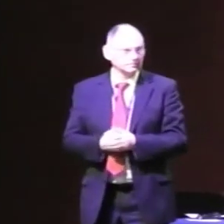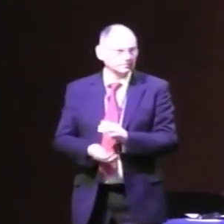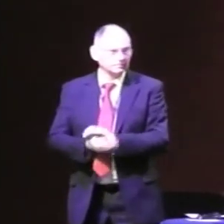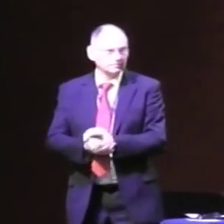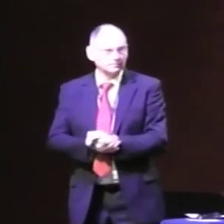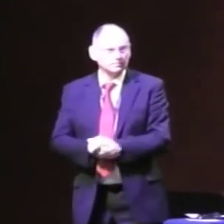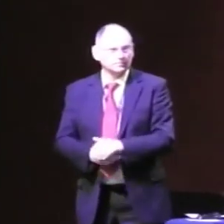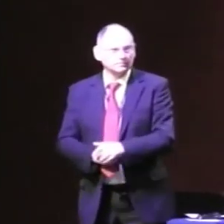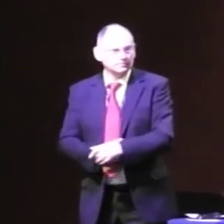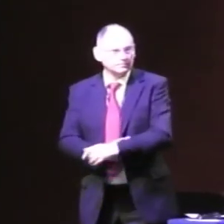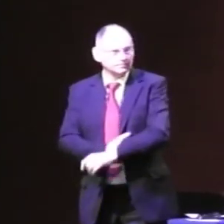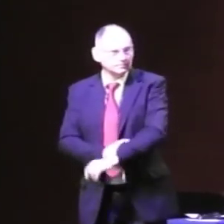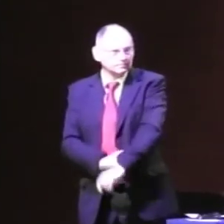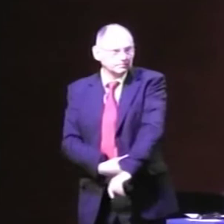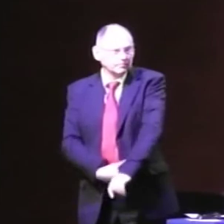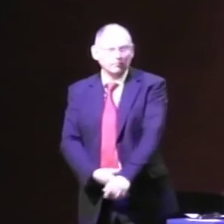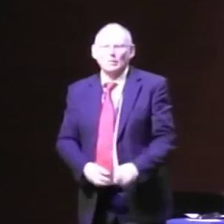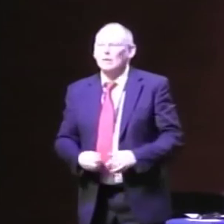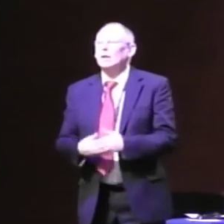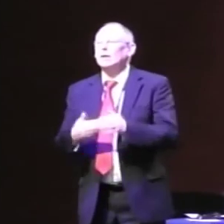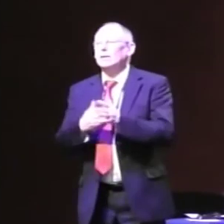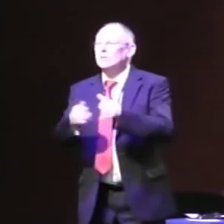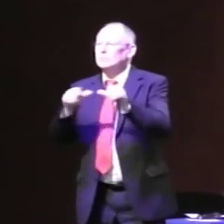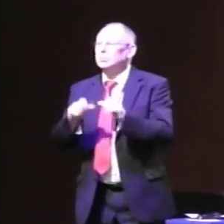Thank you. Congress will now move to the vote.